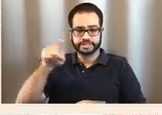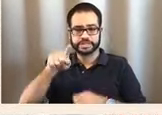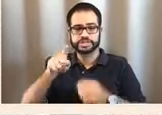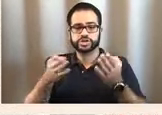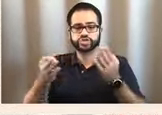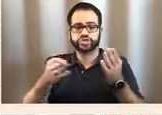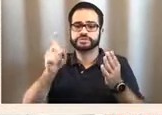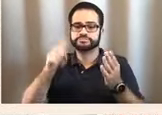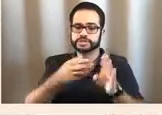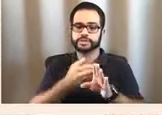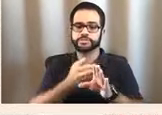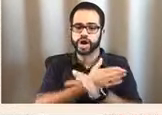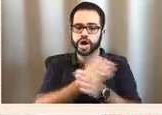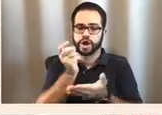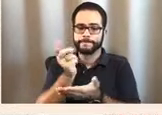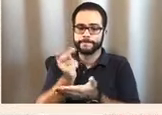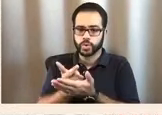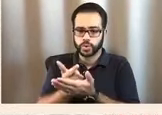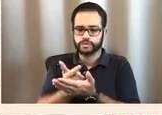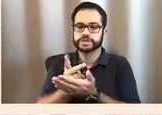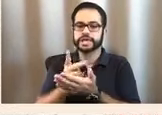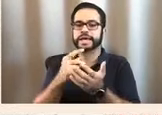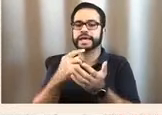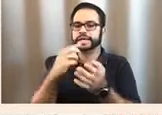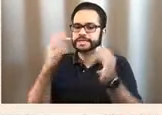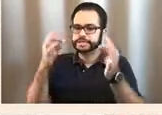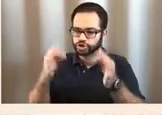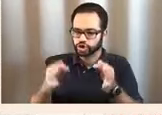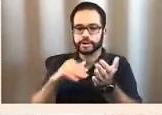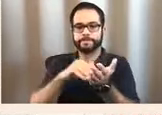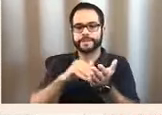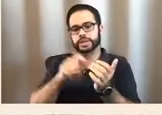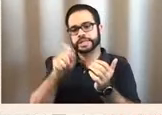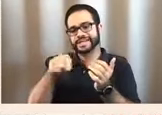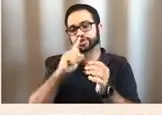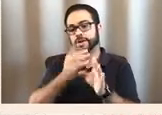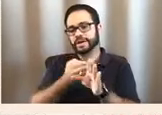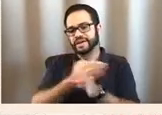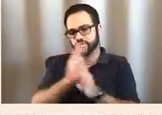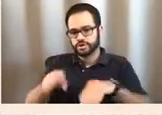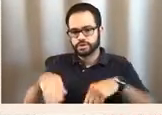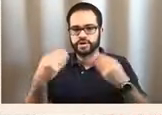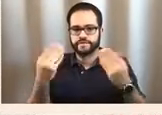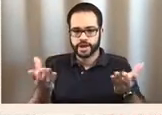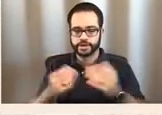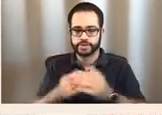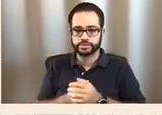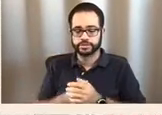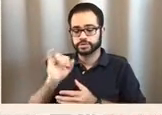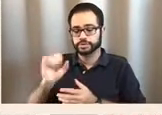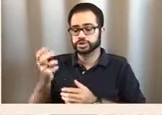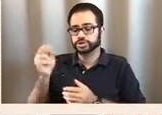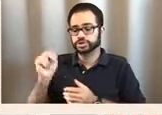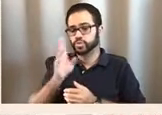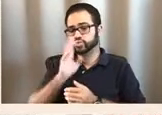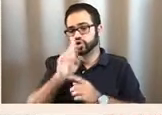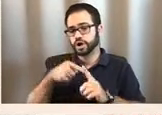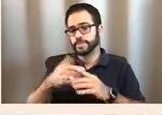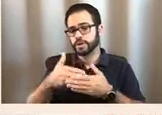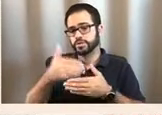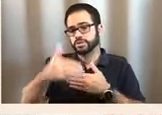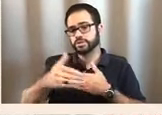and determined medically necessary before they can be provided. Now, Jan is going to talk to us on the next slide about work.